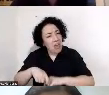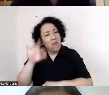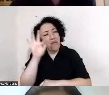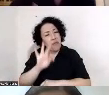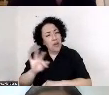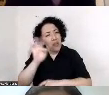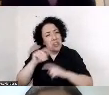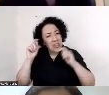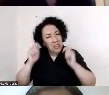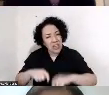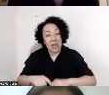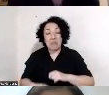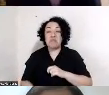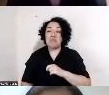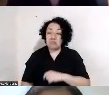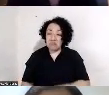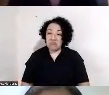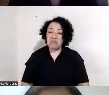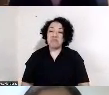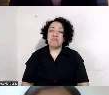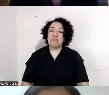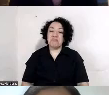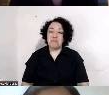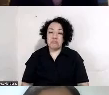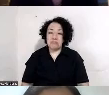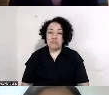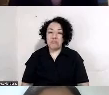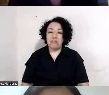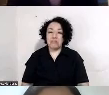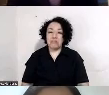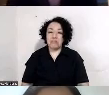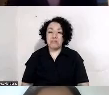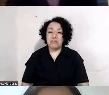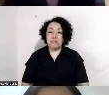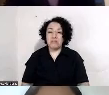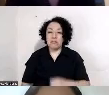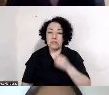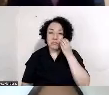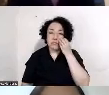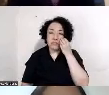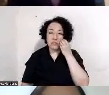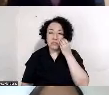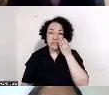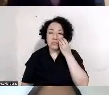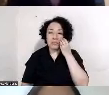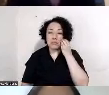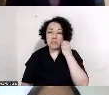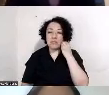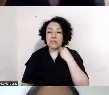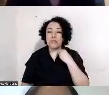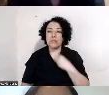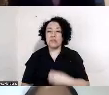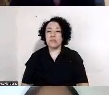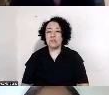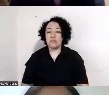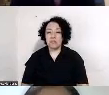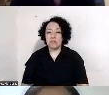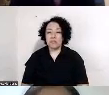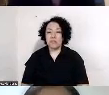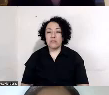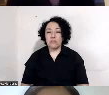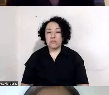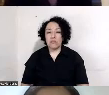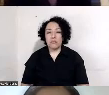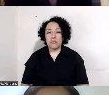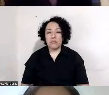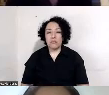here's a few comments. You know, I was in the talented and gifted program in elementary school. Yes, I skipped a grade. I was in